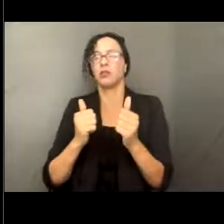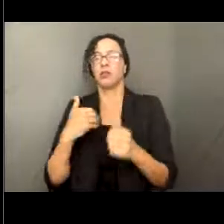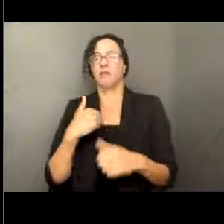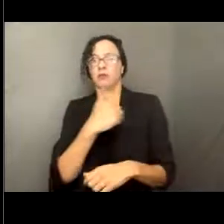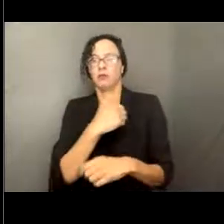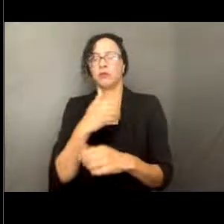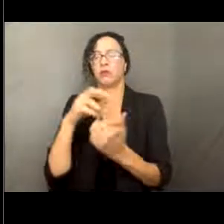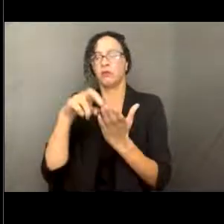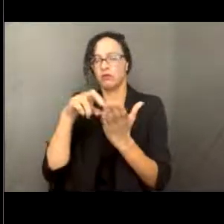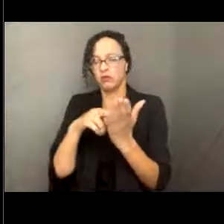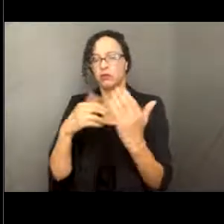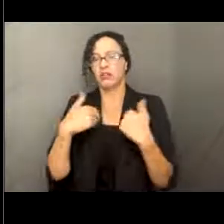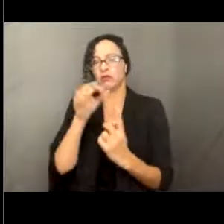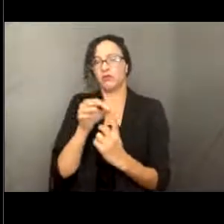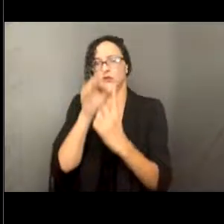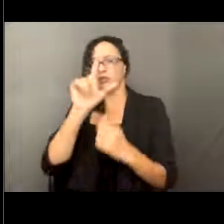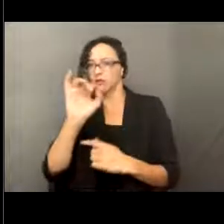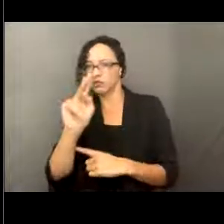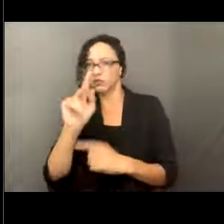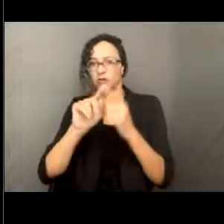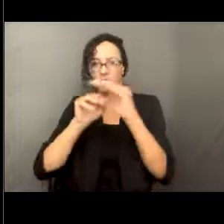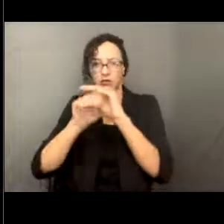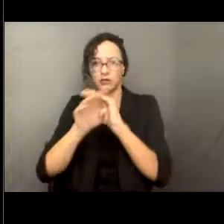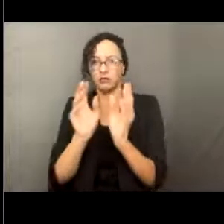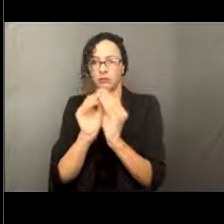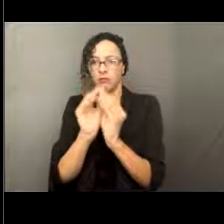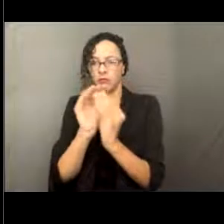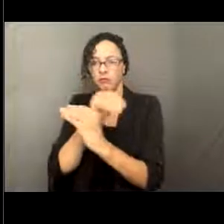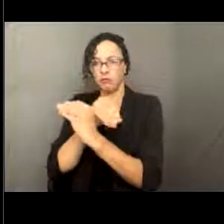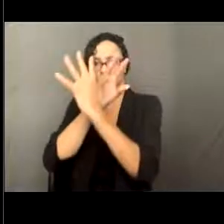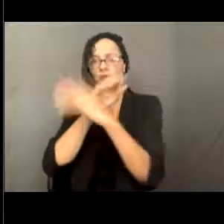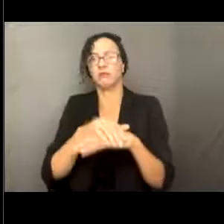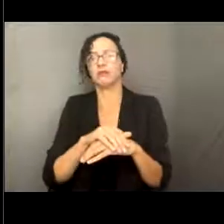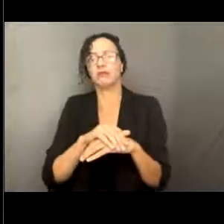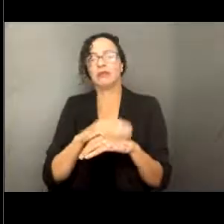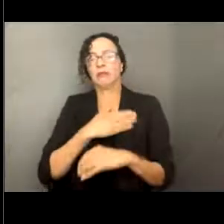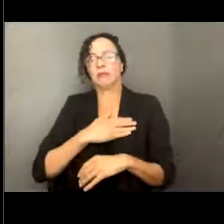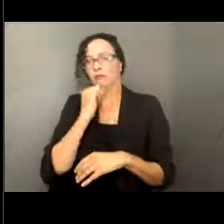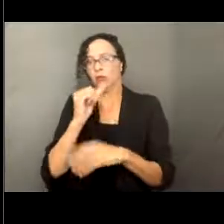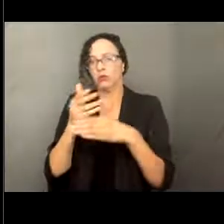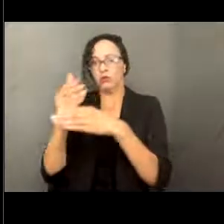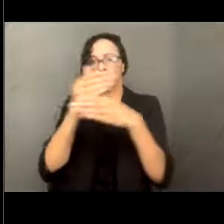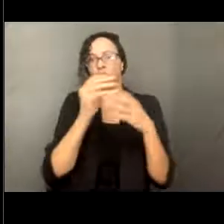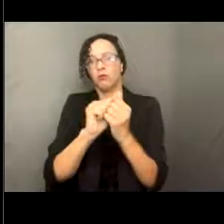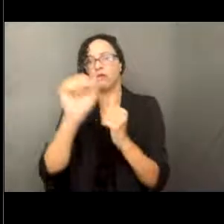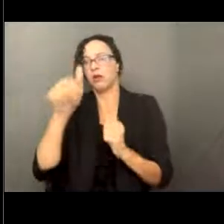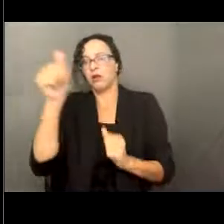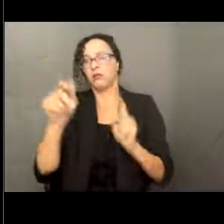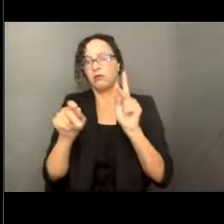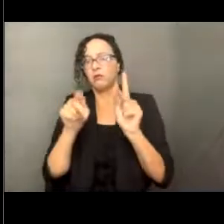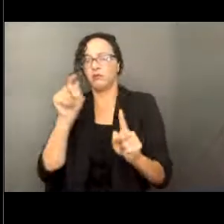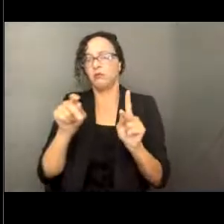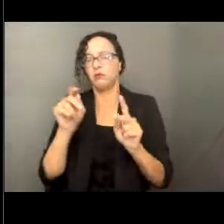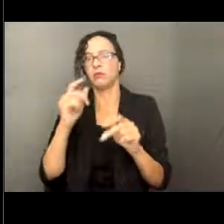webinar. These should not be shared with other participants as they can create confusion for staff when making